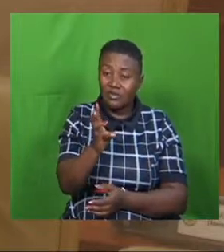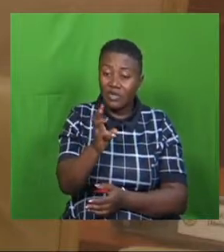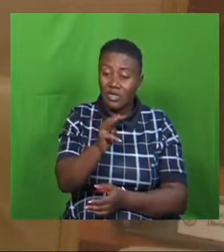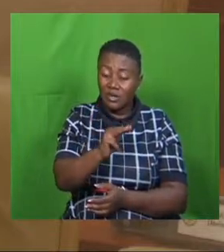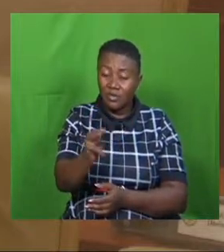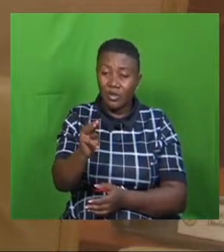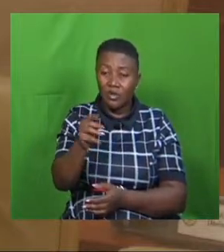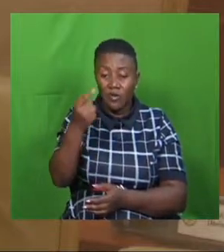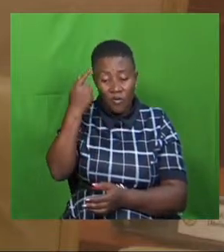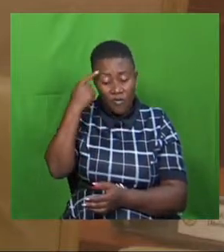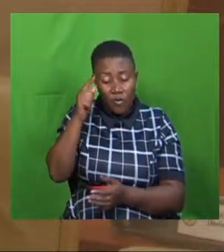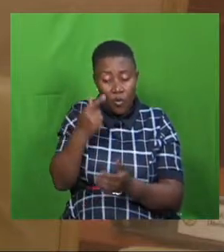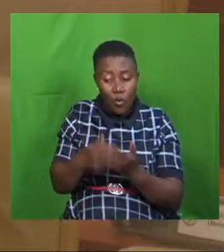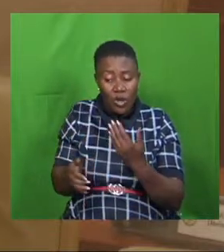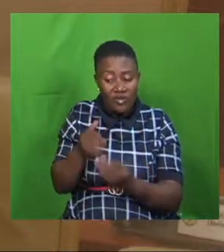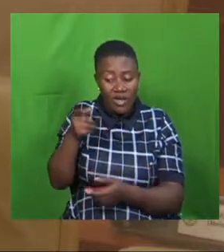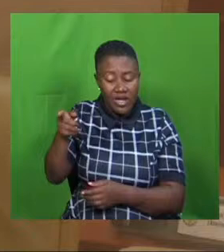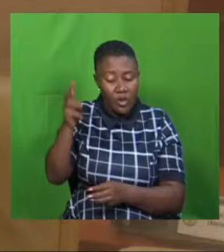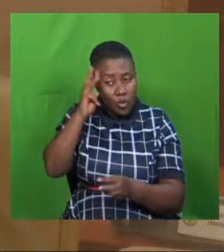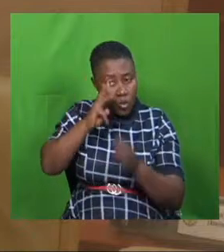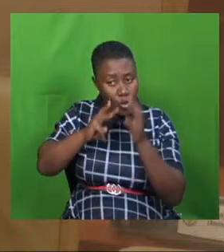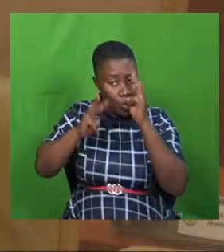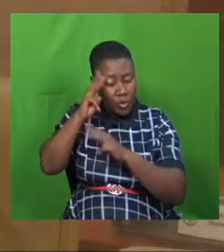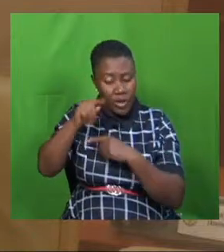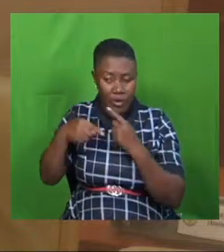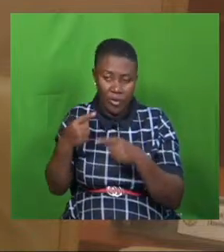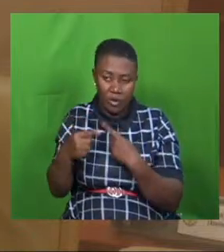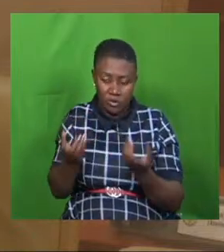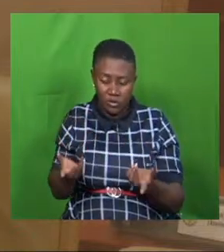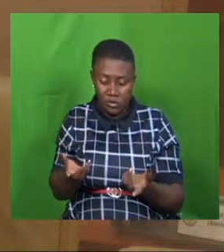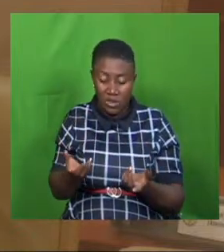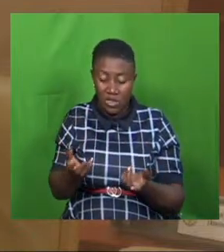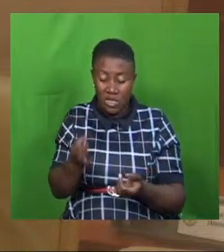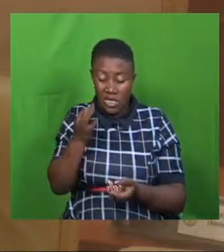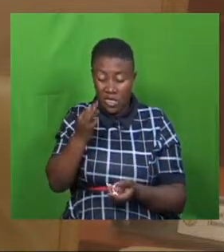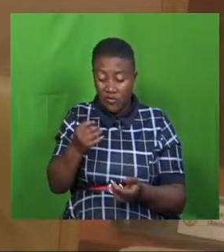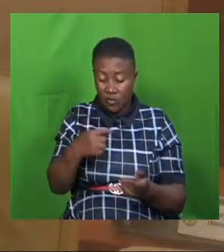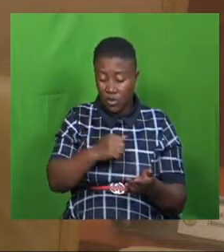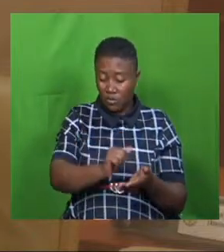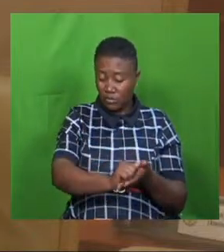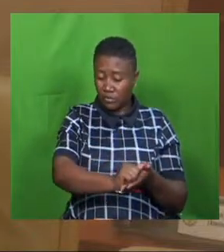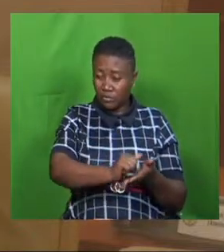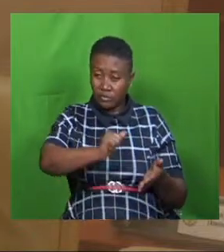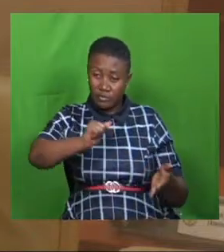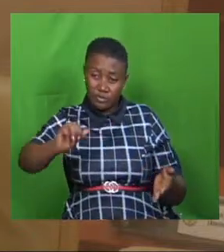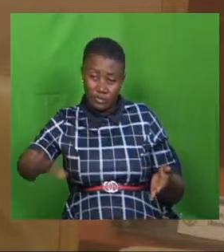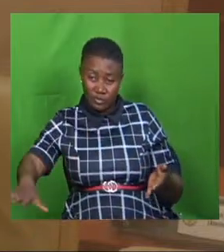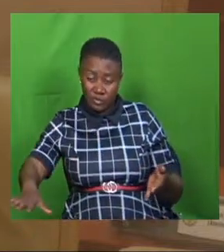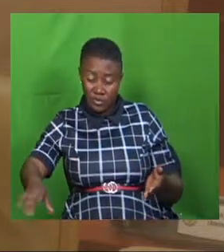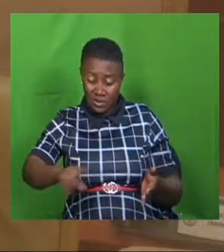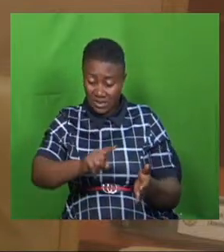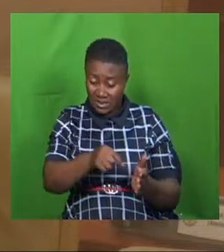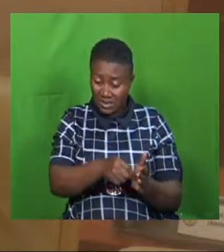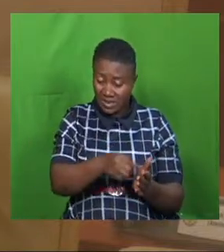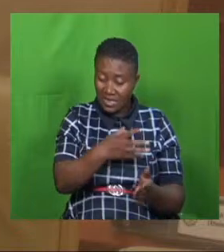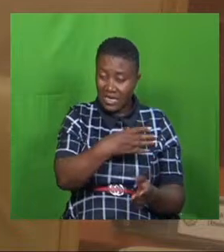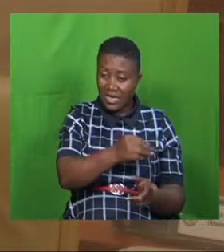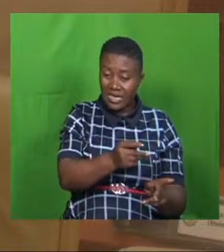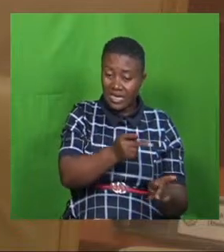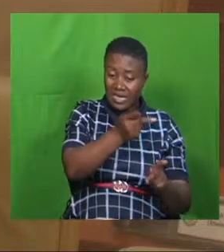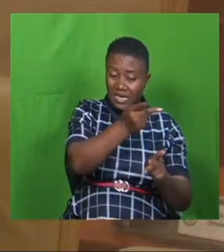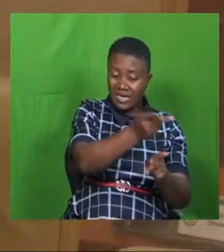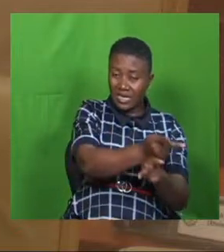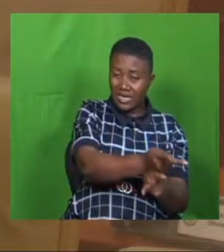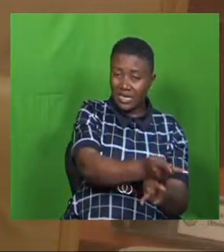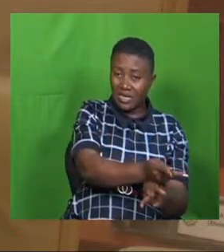has concerns about. So if we were to expunge this and let it be suggested to, say,